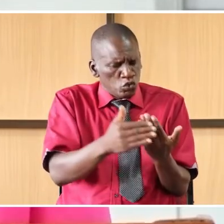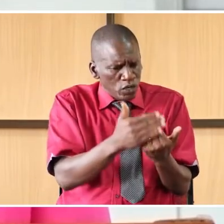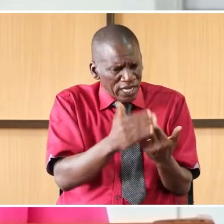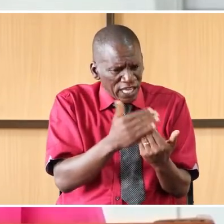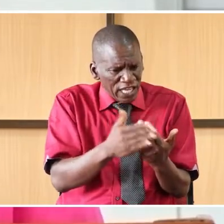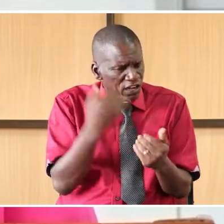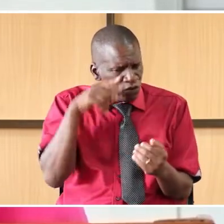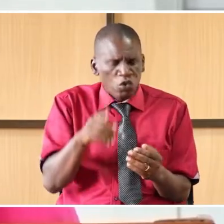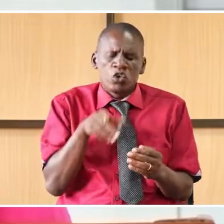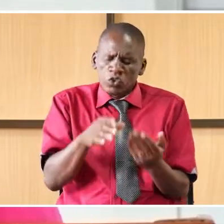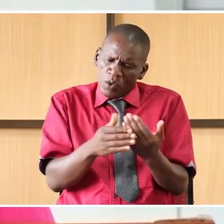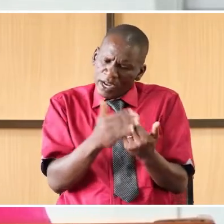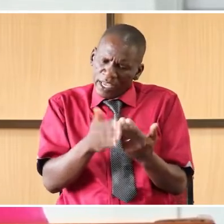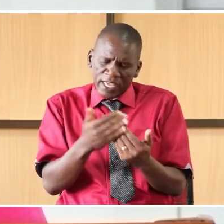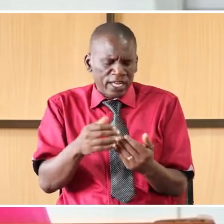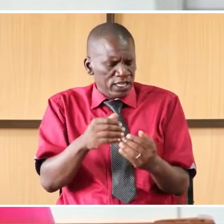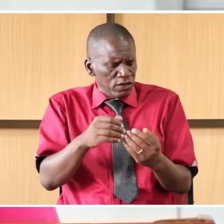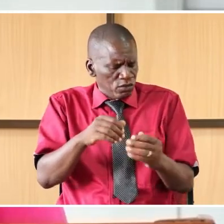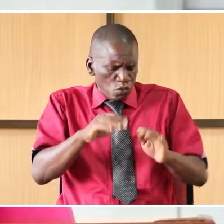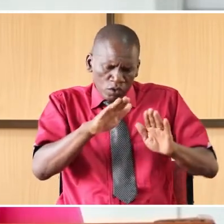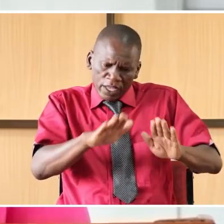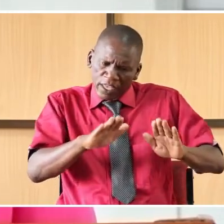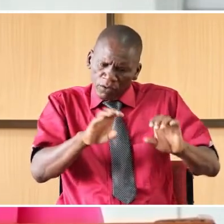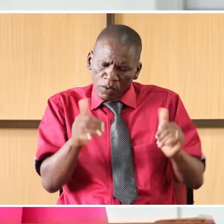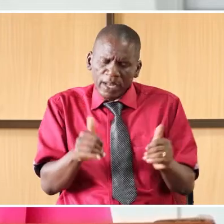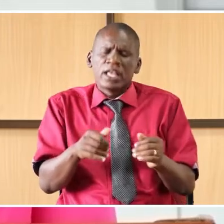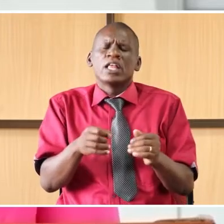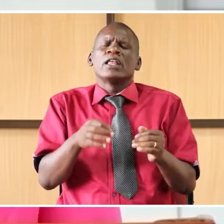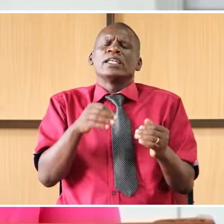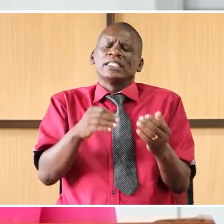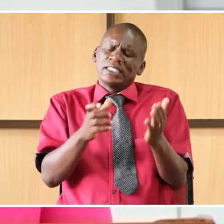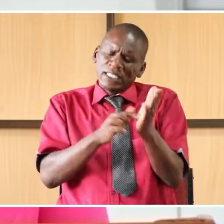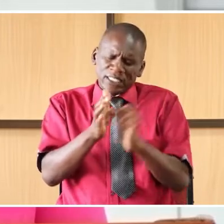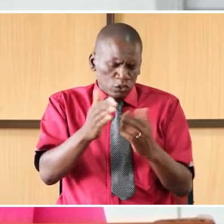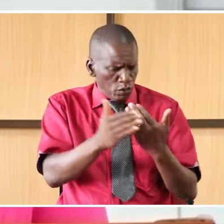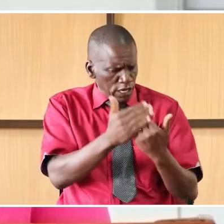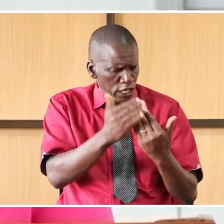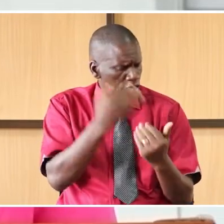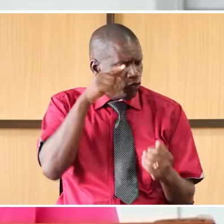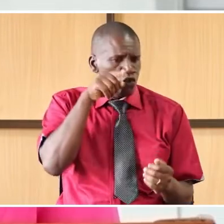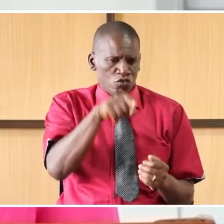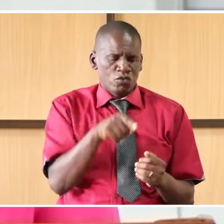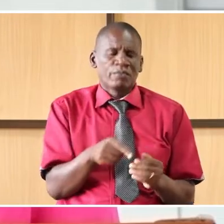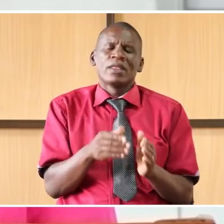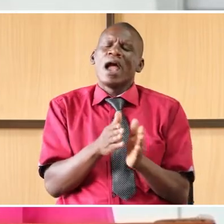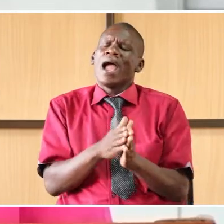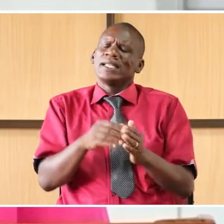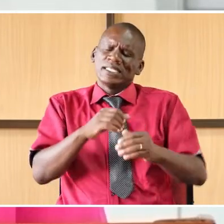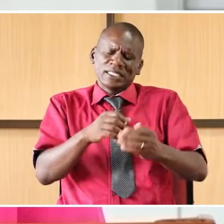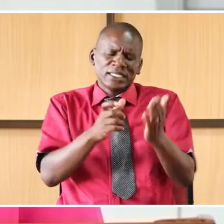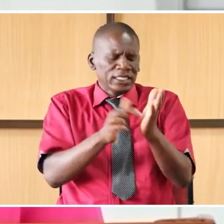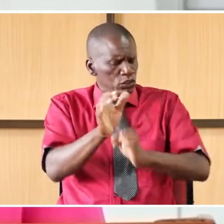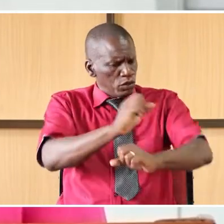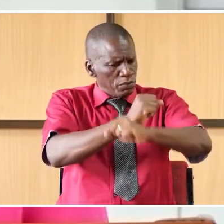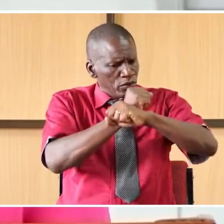Attended to carefully. You are attended to carefully. You are taken care of. You are